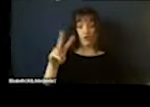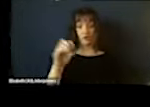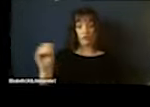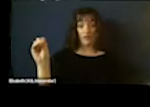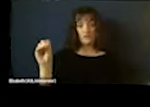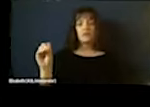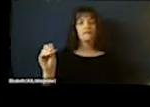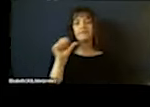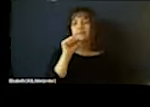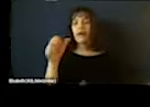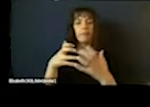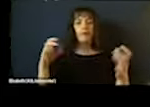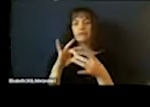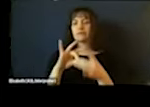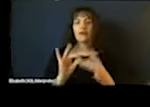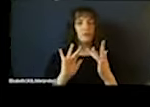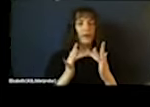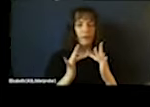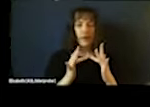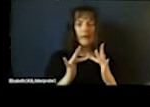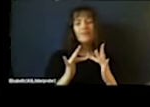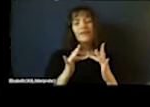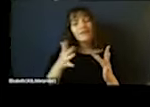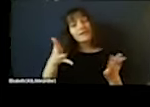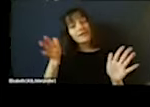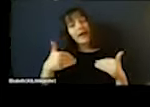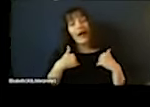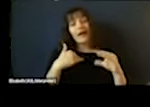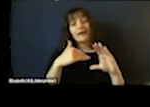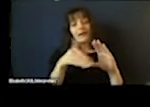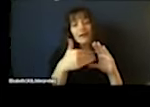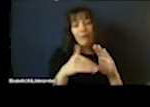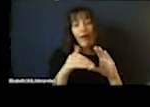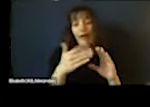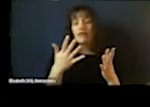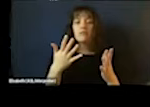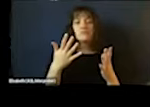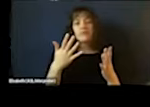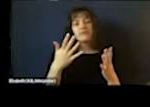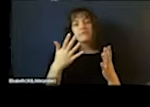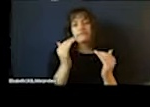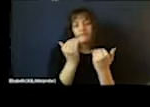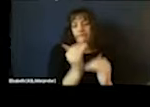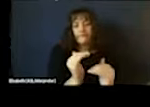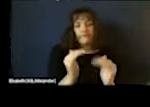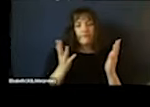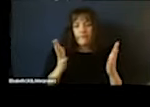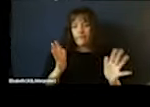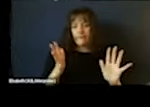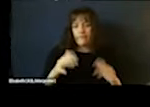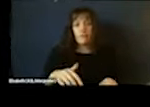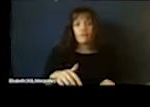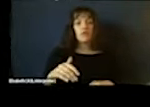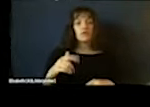things happen. Barely we have emails, but not that many things happen on the internet like that. But I believe there was a